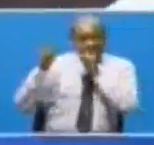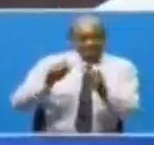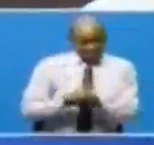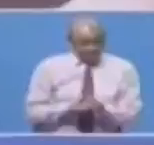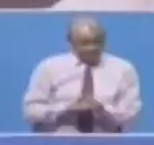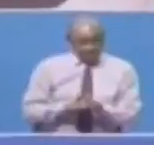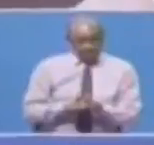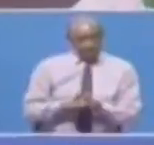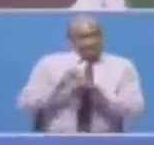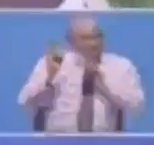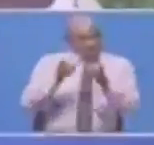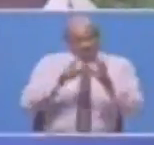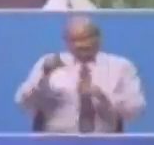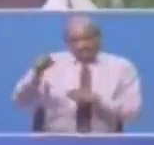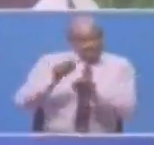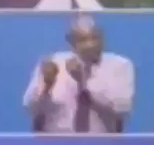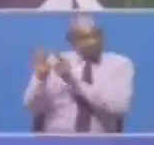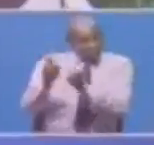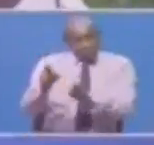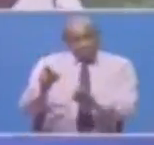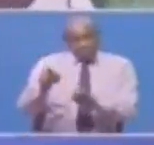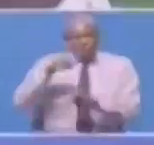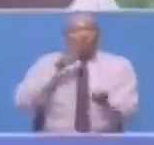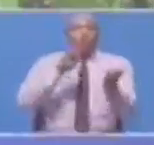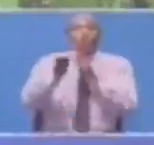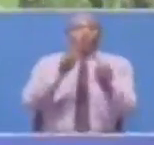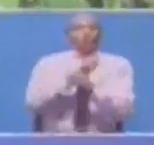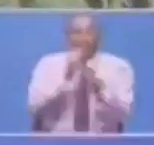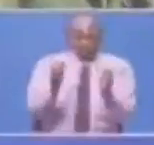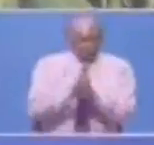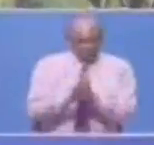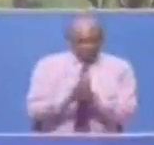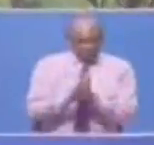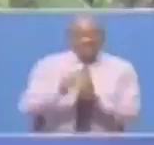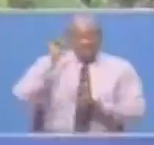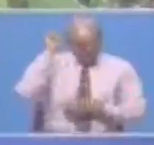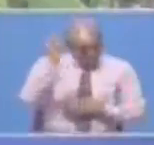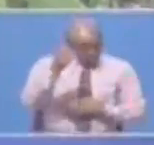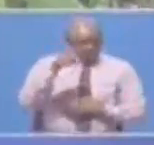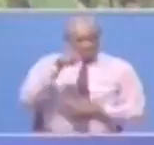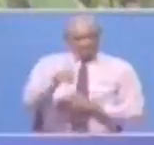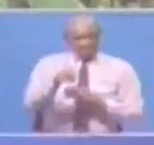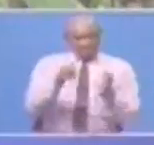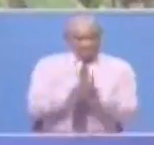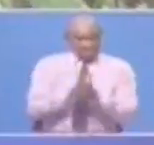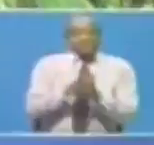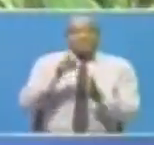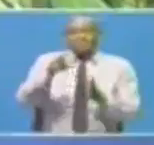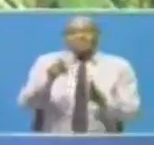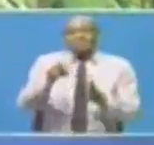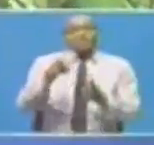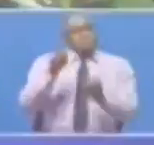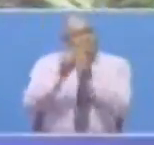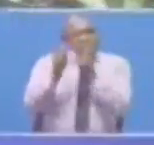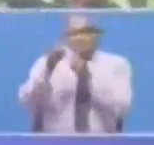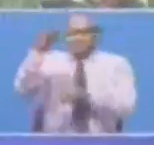that naturally attacks this maize is controlled. In Kenya, the stem borer is known to reduce maize yields by